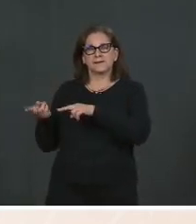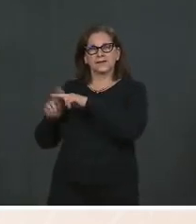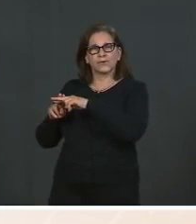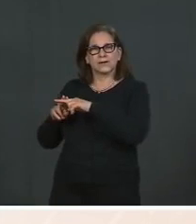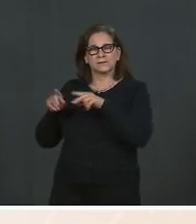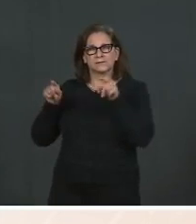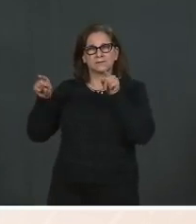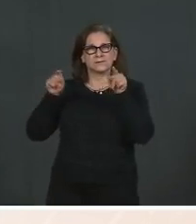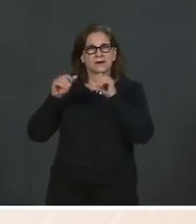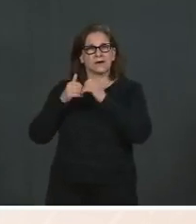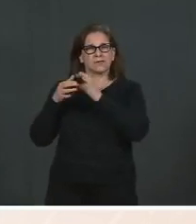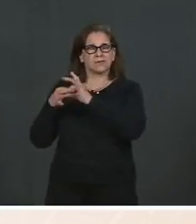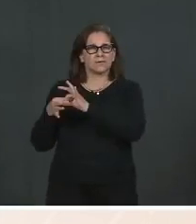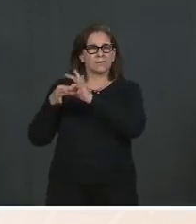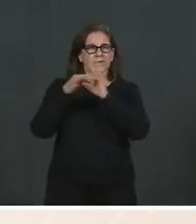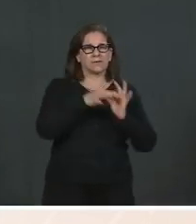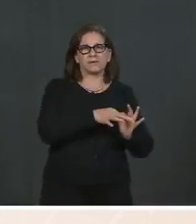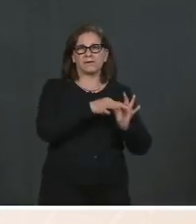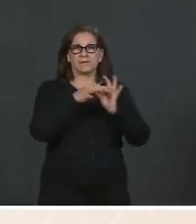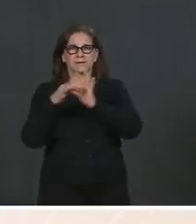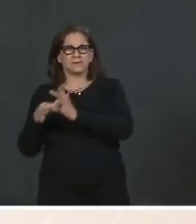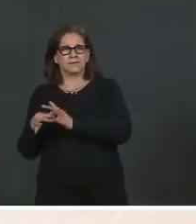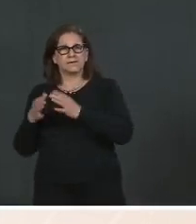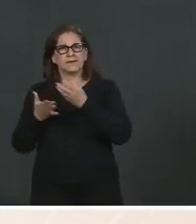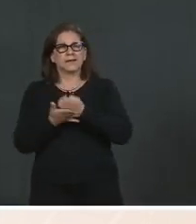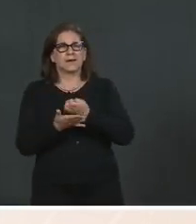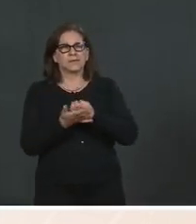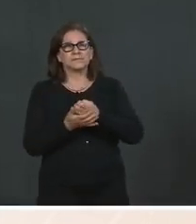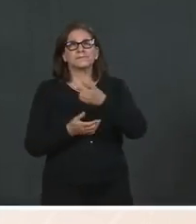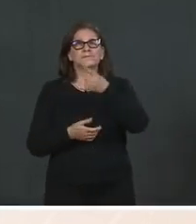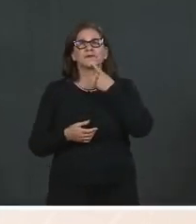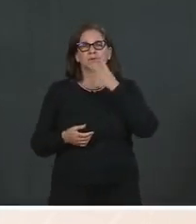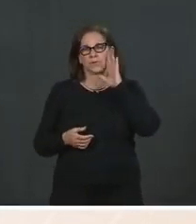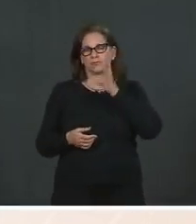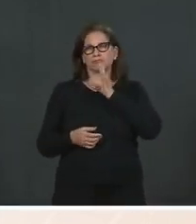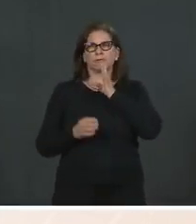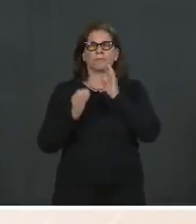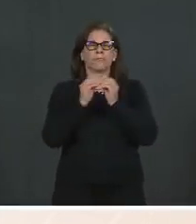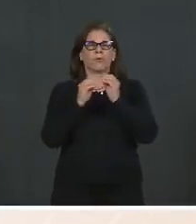out the package. But I think what I wanted to note today and what we want to make